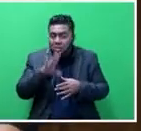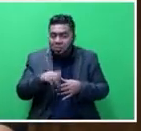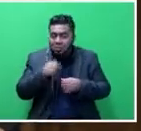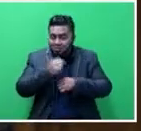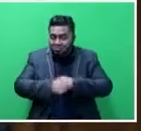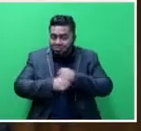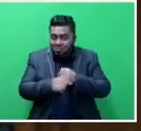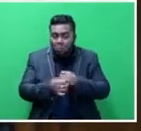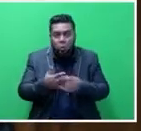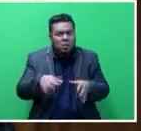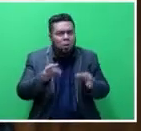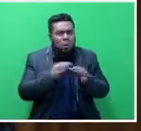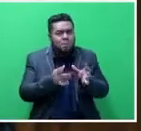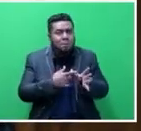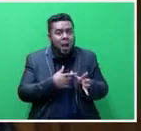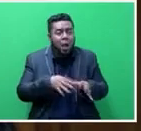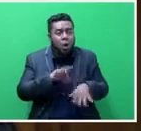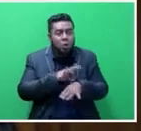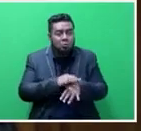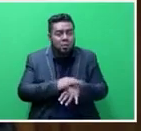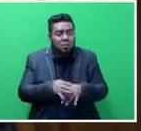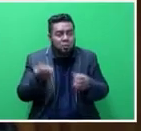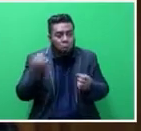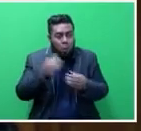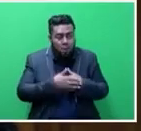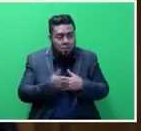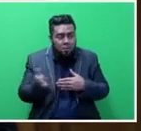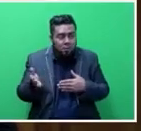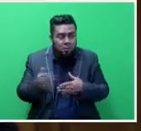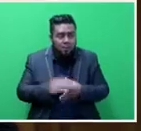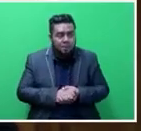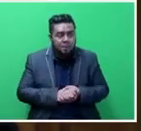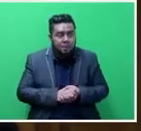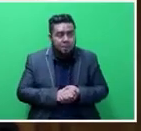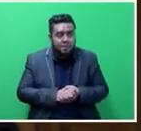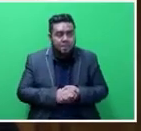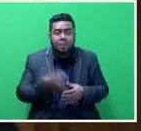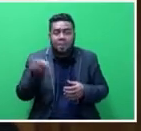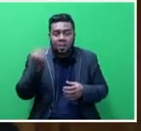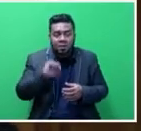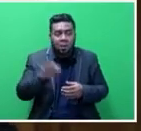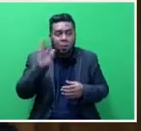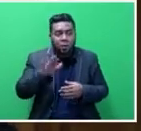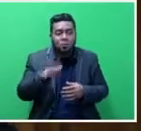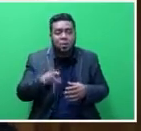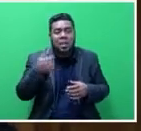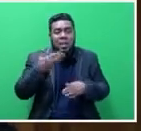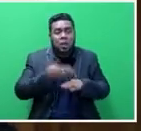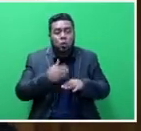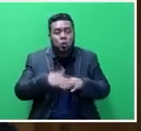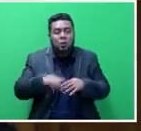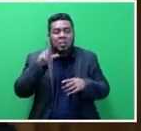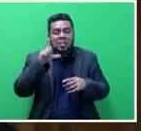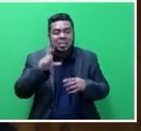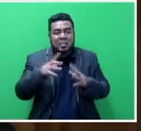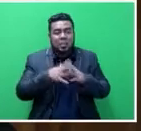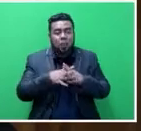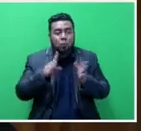waiting for the Mba Hospital to open. We are still waiting for the new CWM maternity